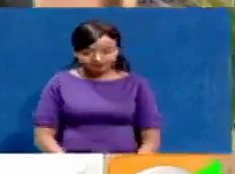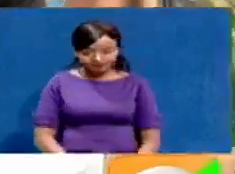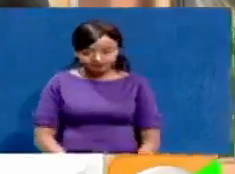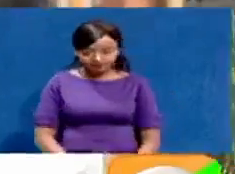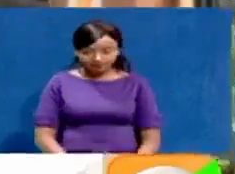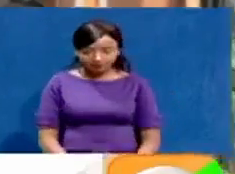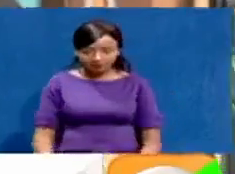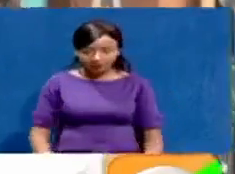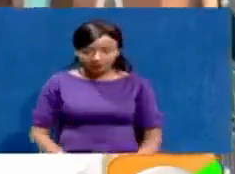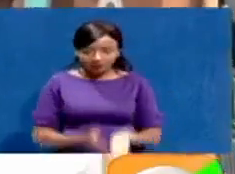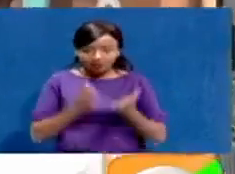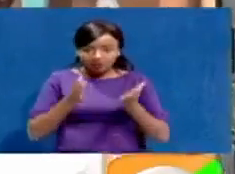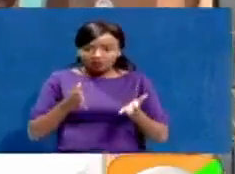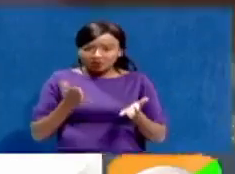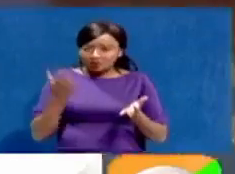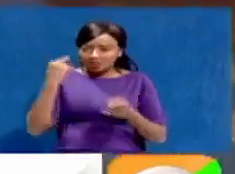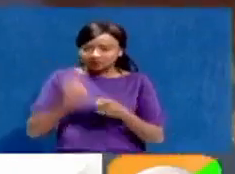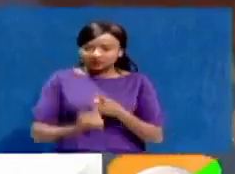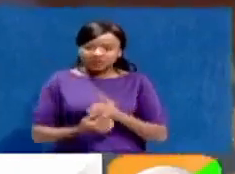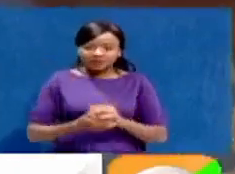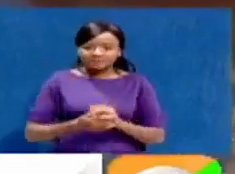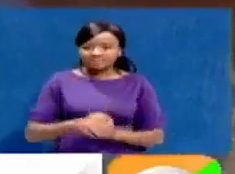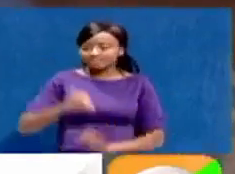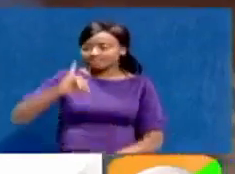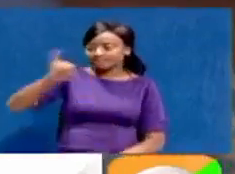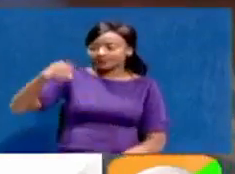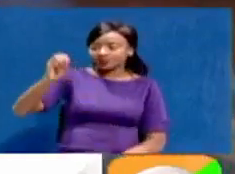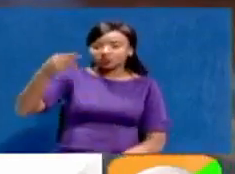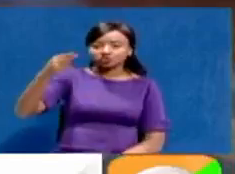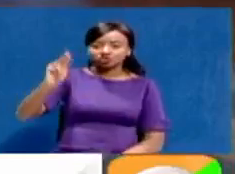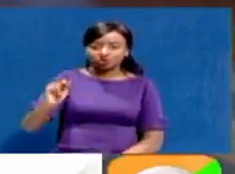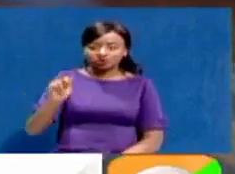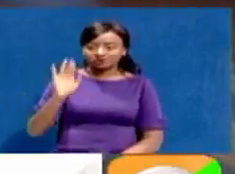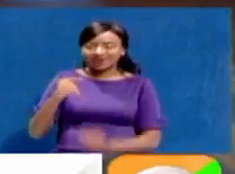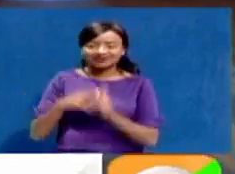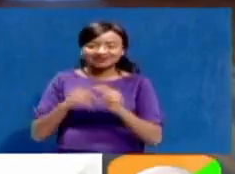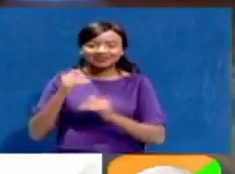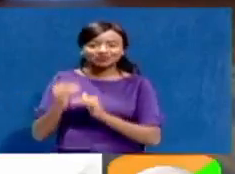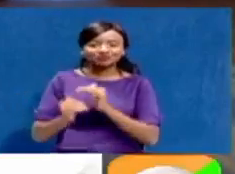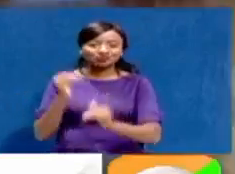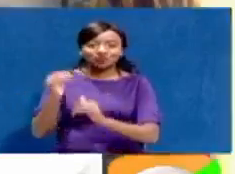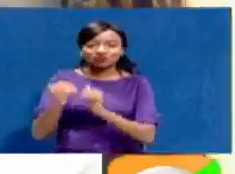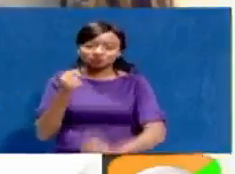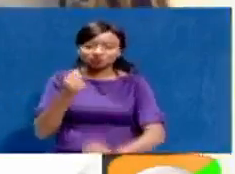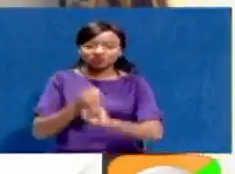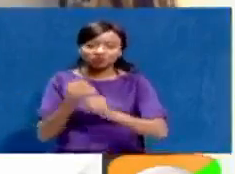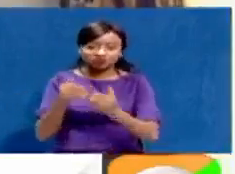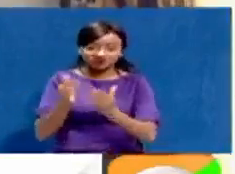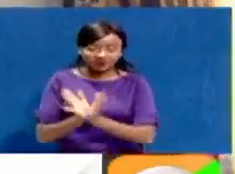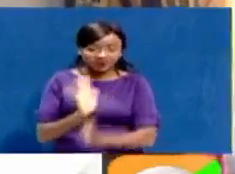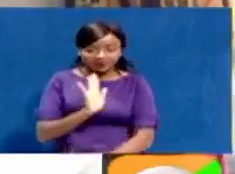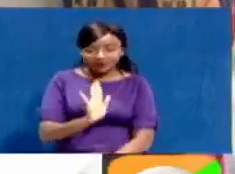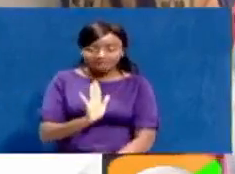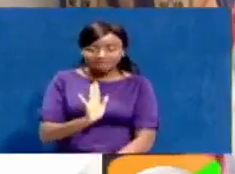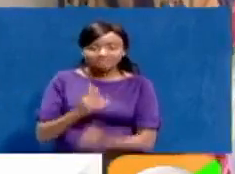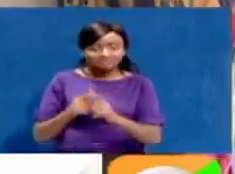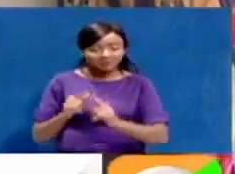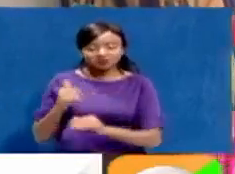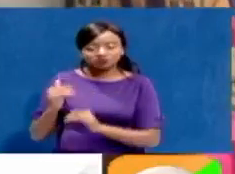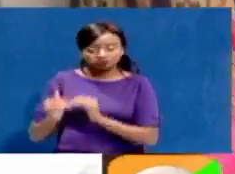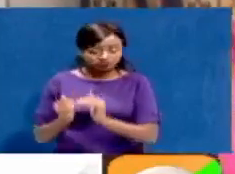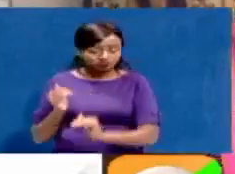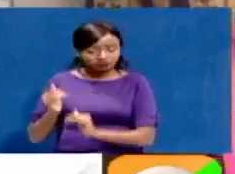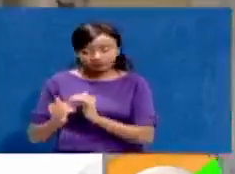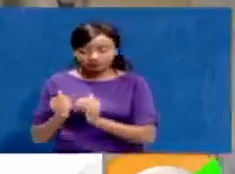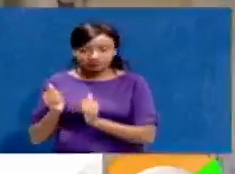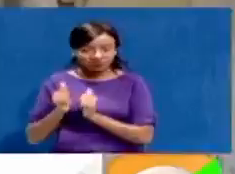At a time like this last year, John Omondi had begun a process to uplift the status of his family. All was going according